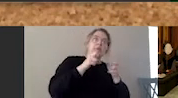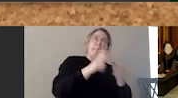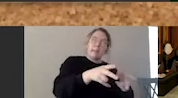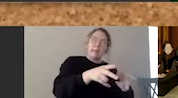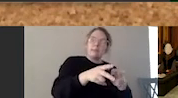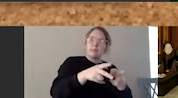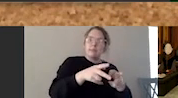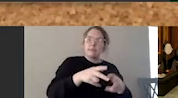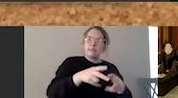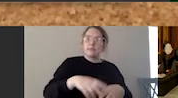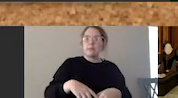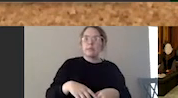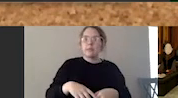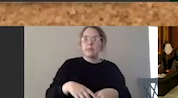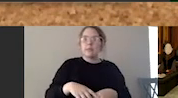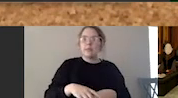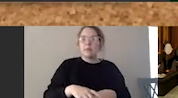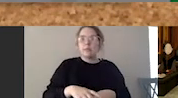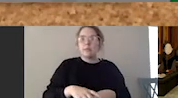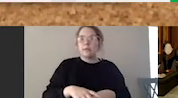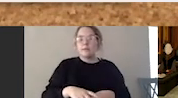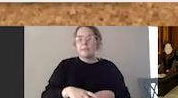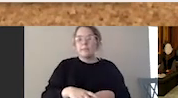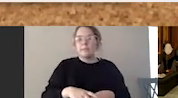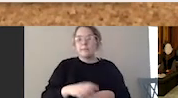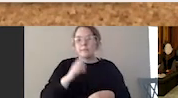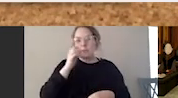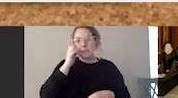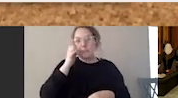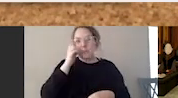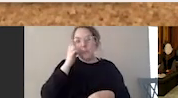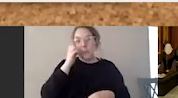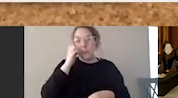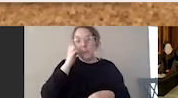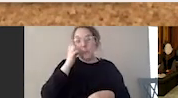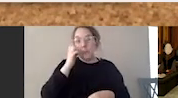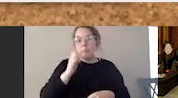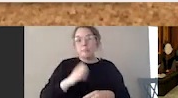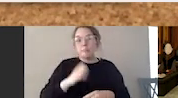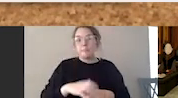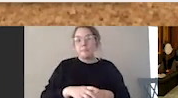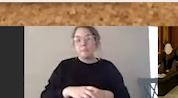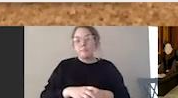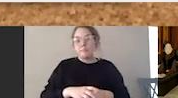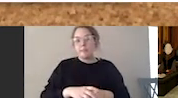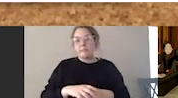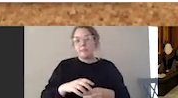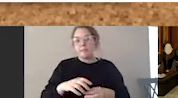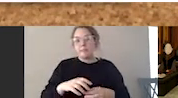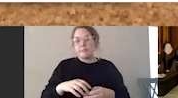on your interactive fiction.